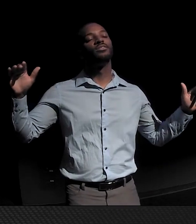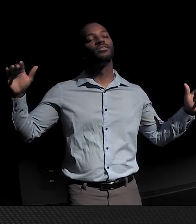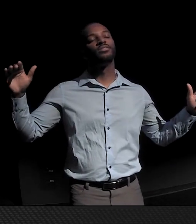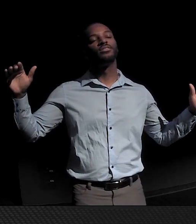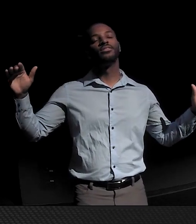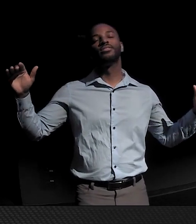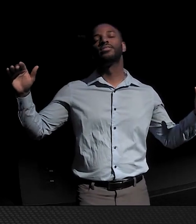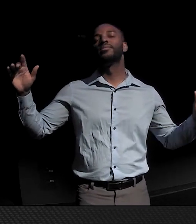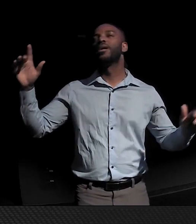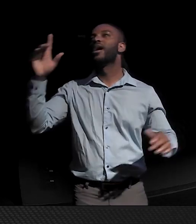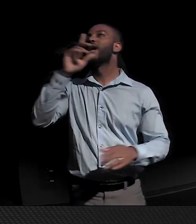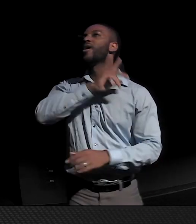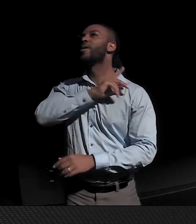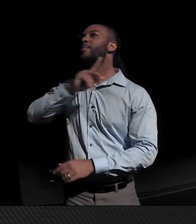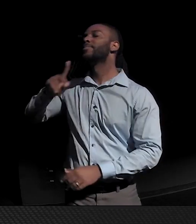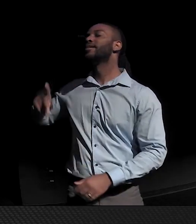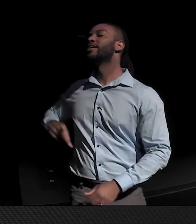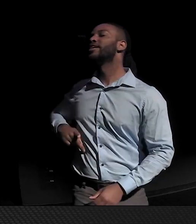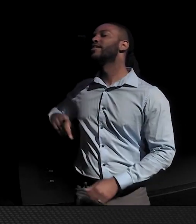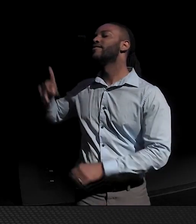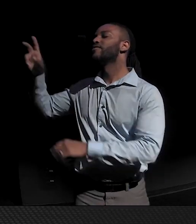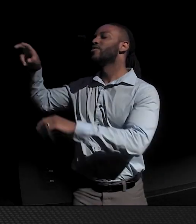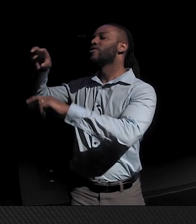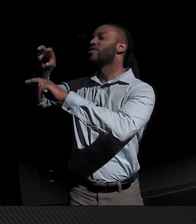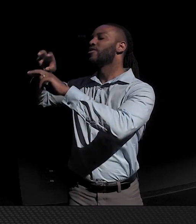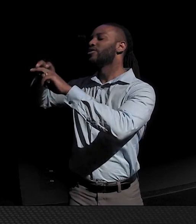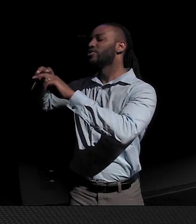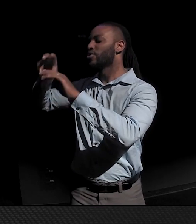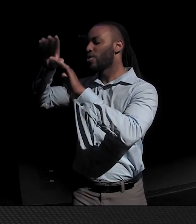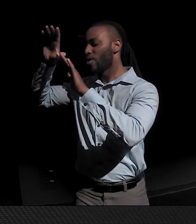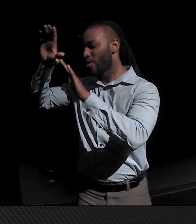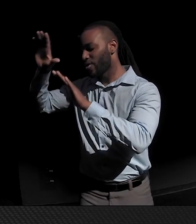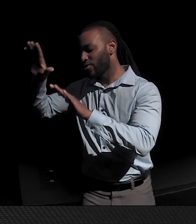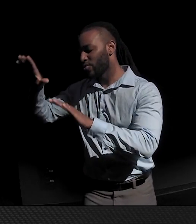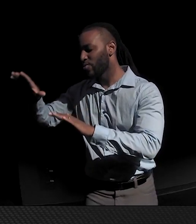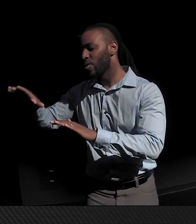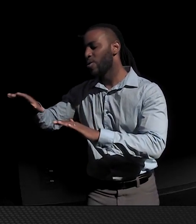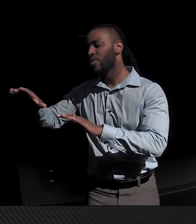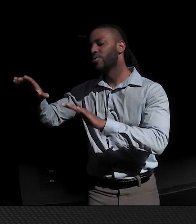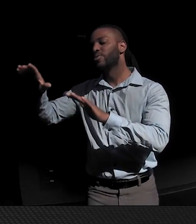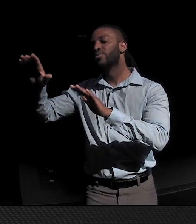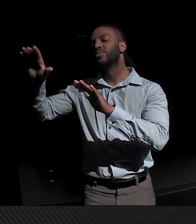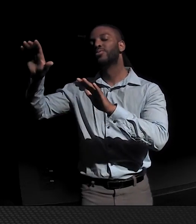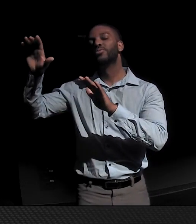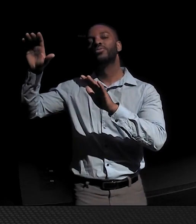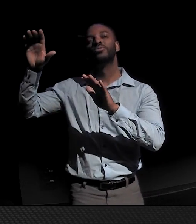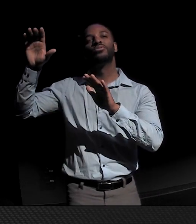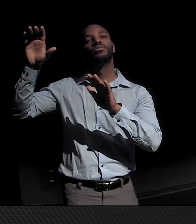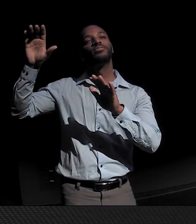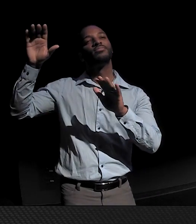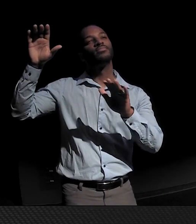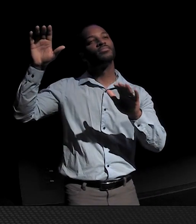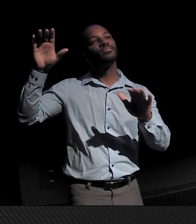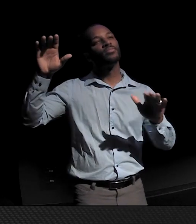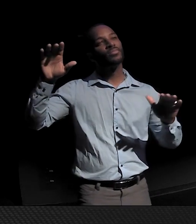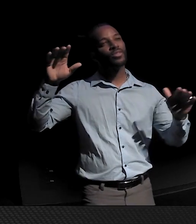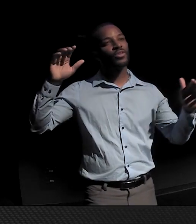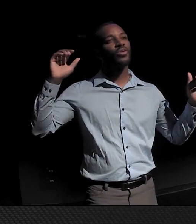angels bow before your throne.